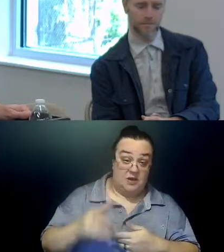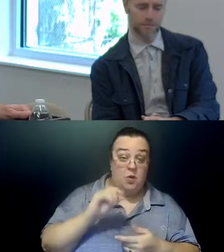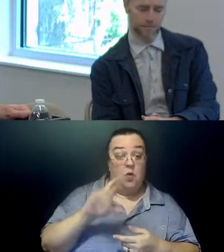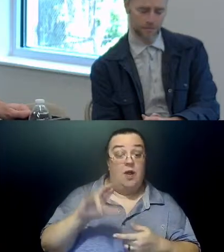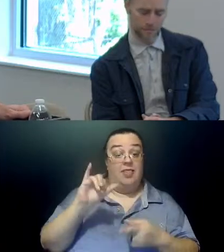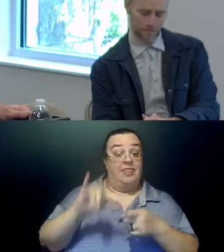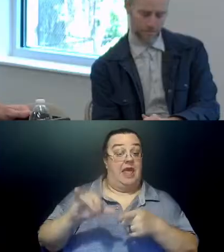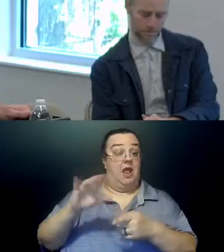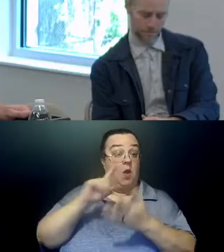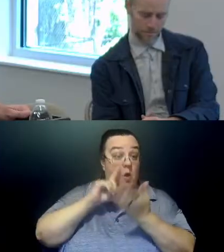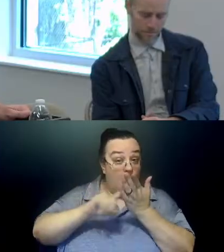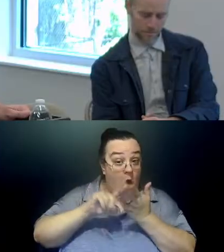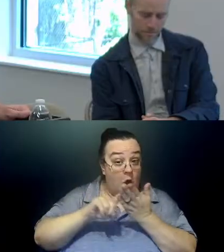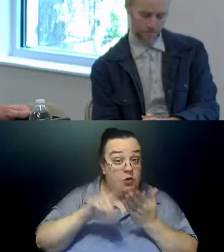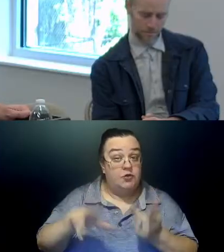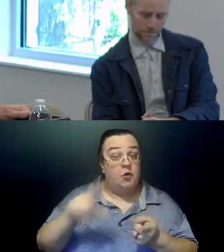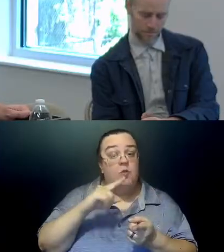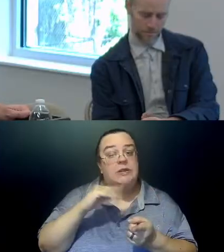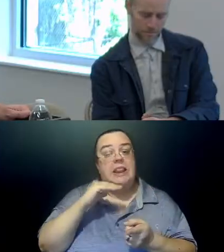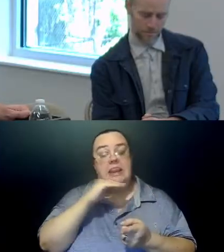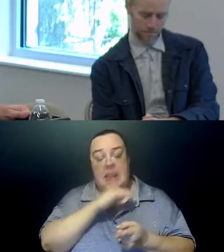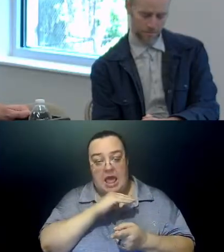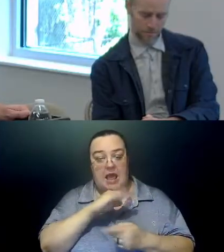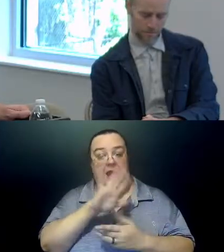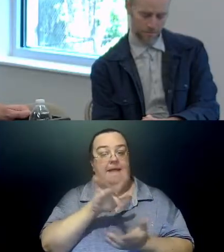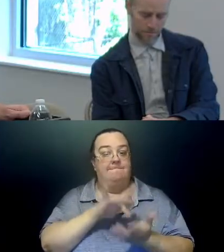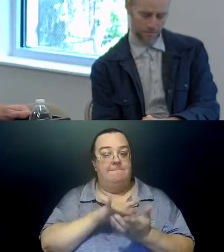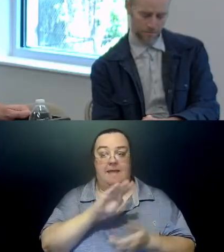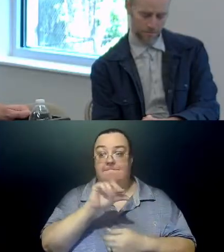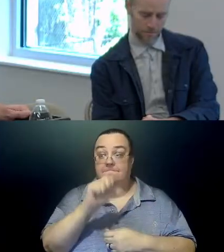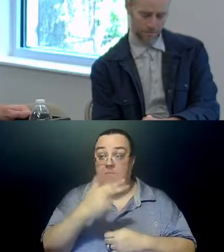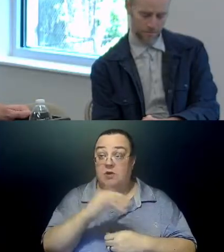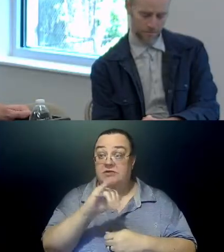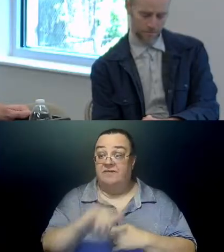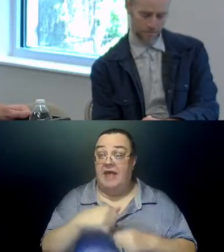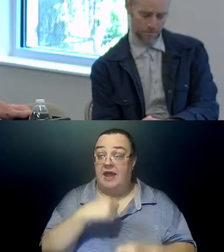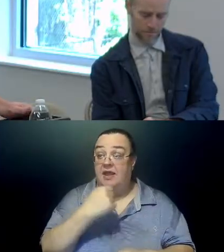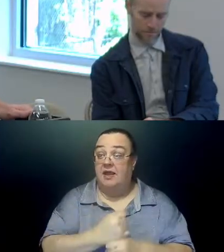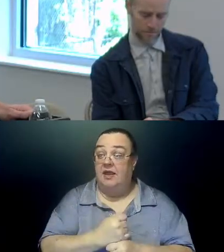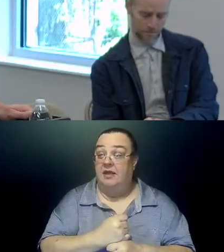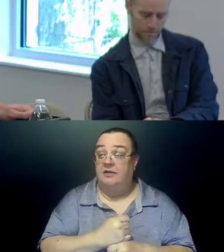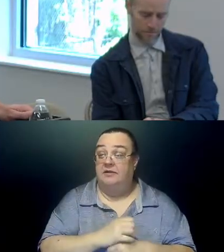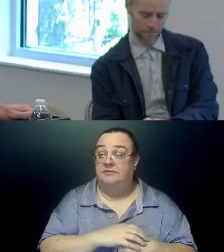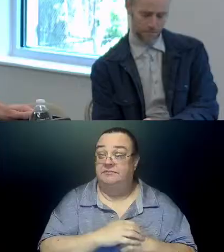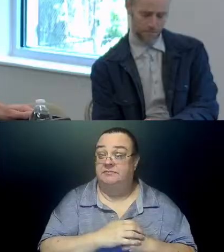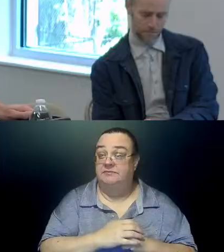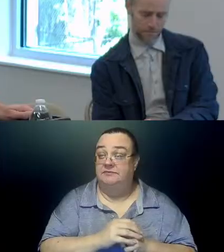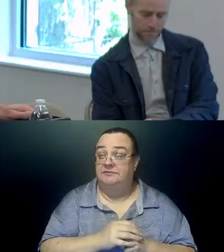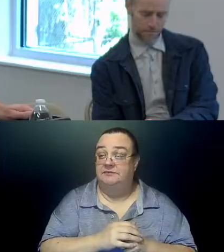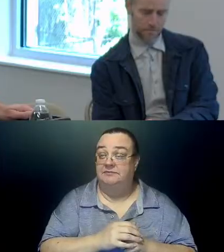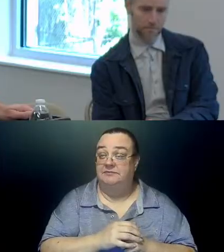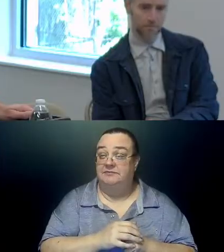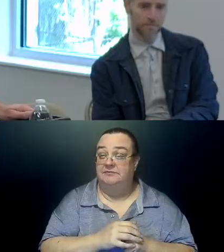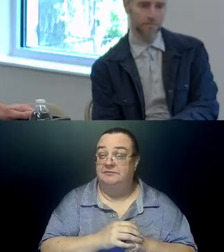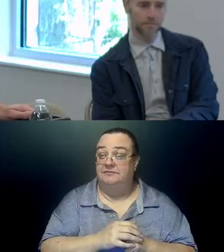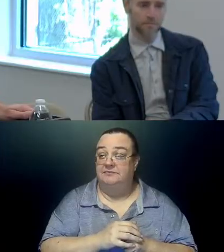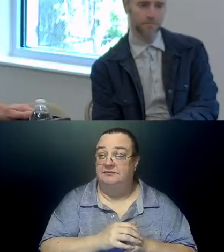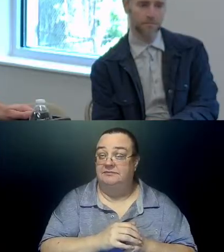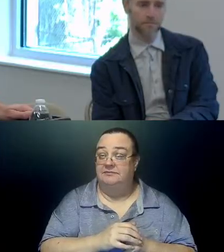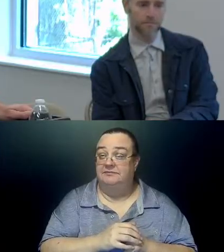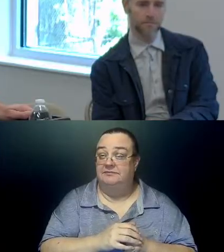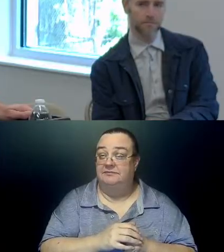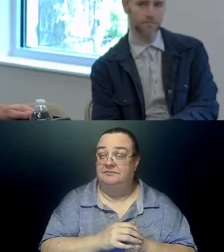lying March 25th, mid-March of that year, mid part of that month, that year, calendar year